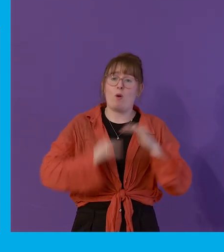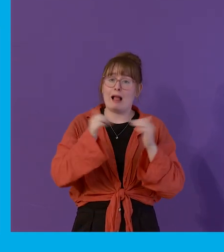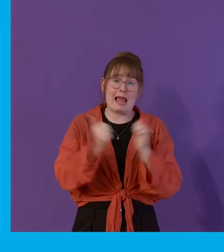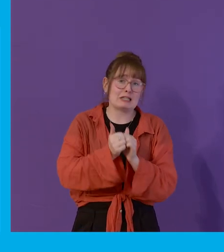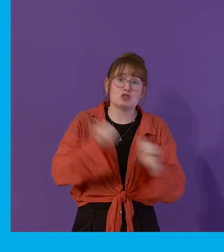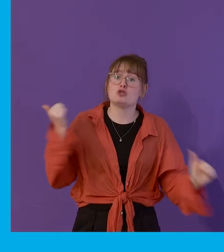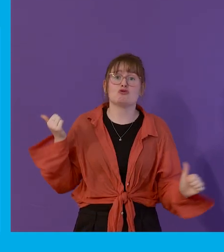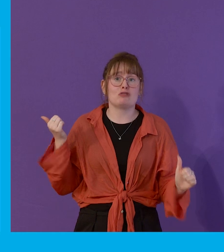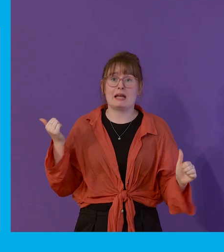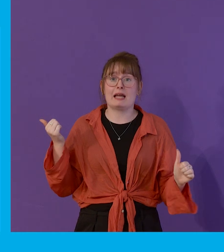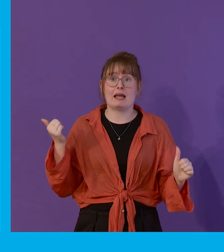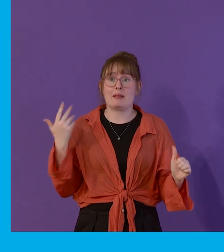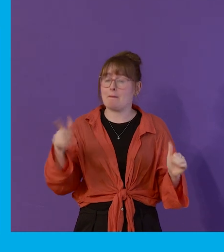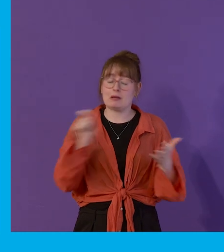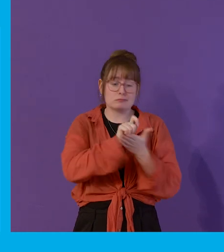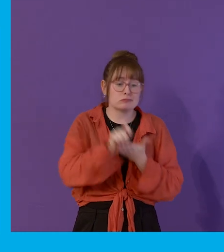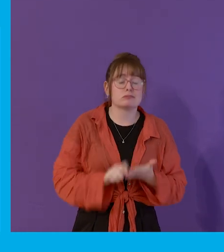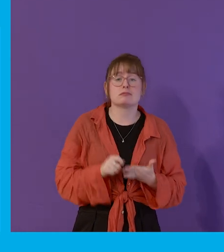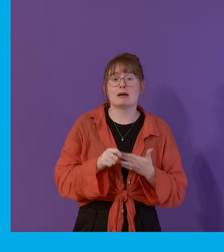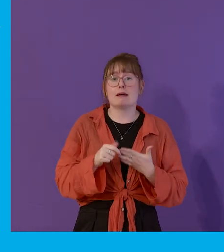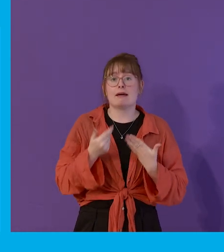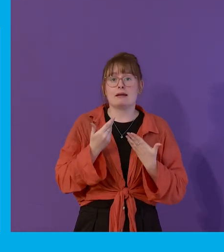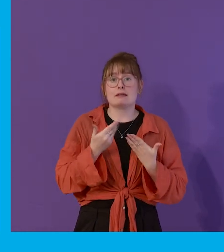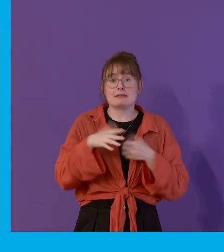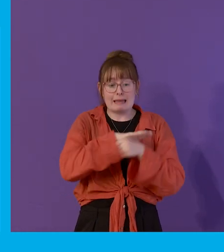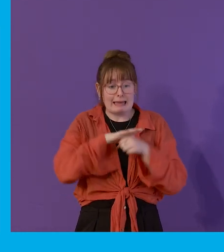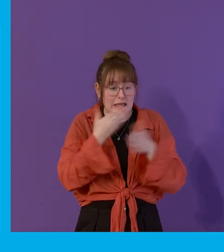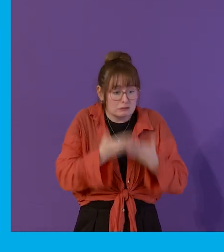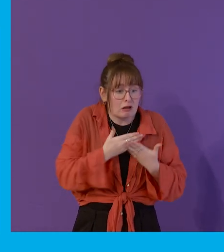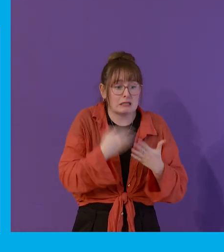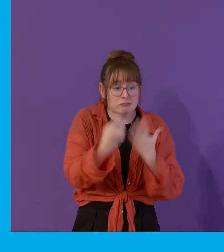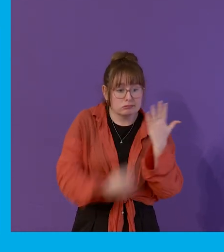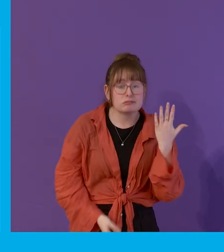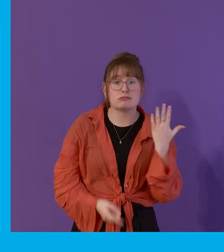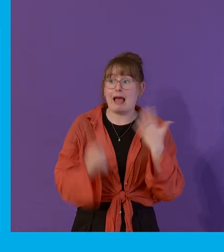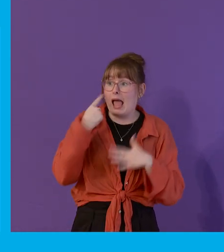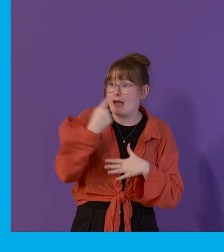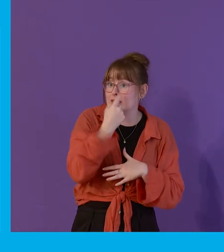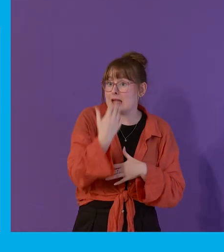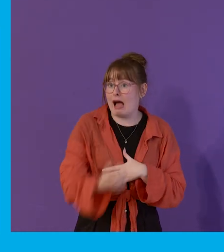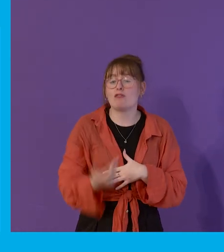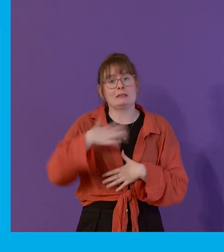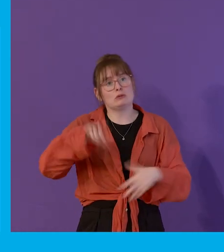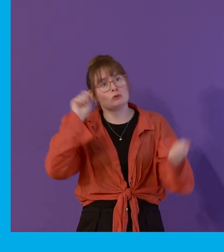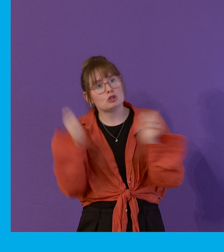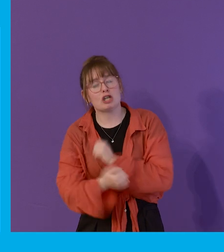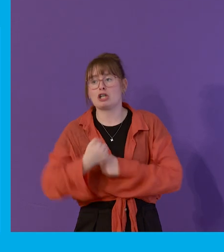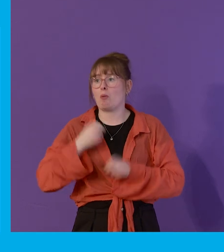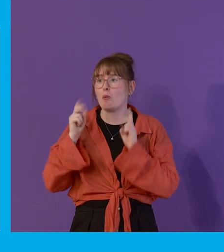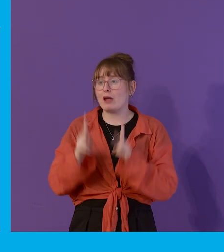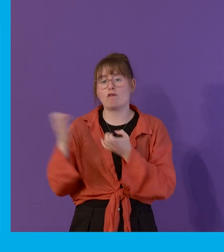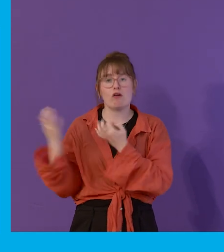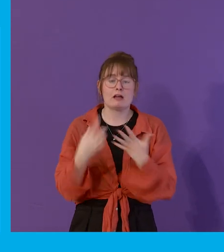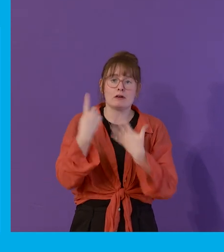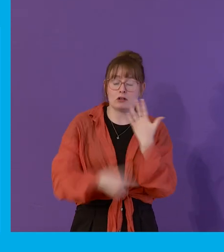know, which I've been part of sort of writing up case studies of all these amazing things that, where we transformed our approach to services. And Donna's absolutely